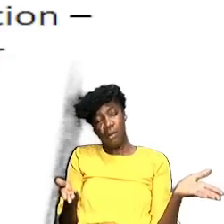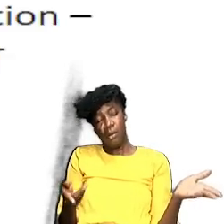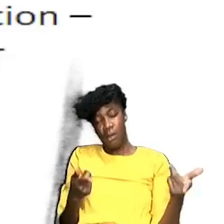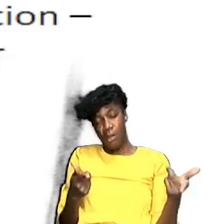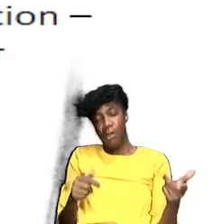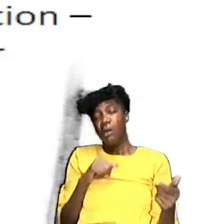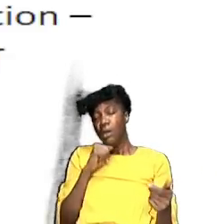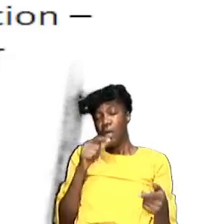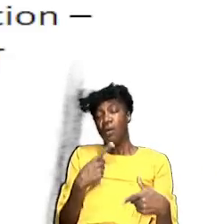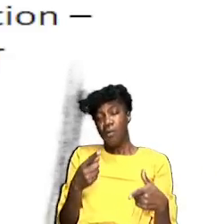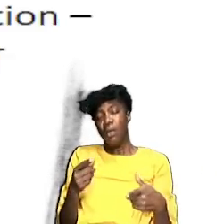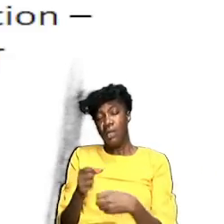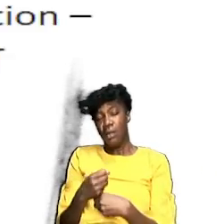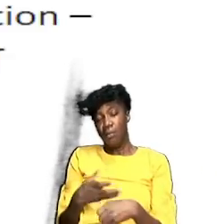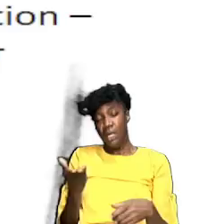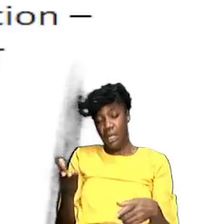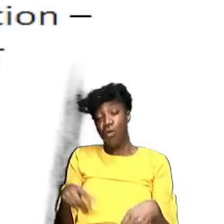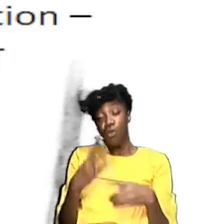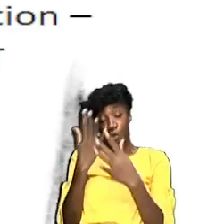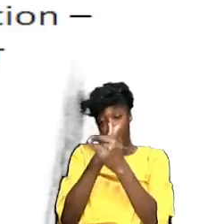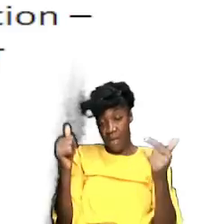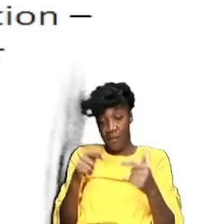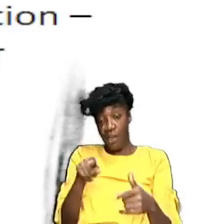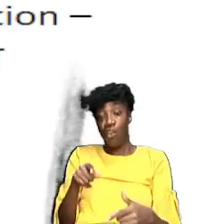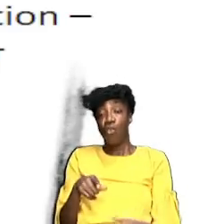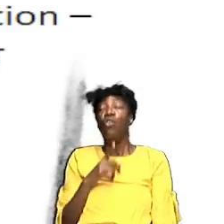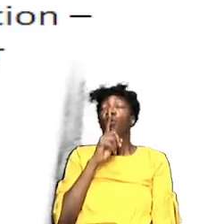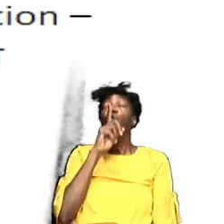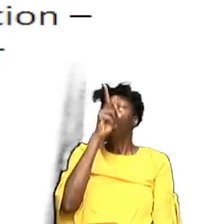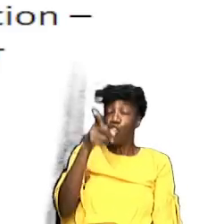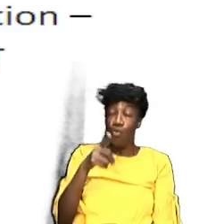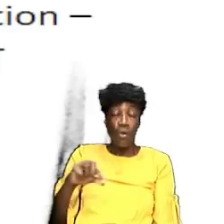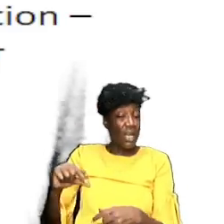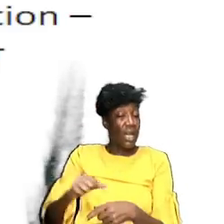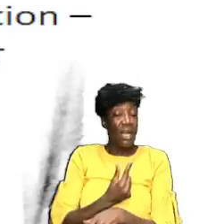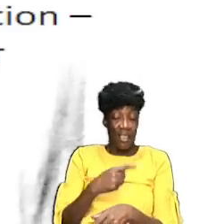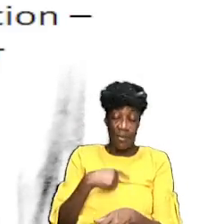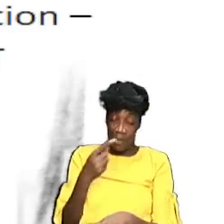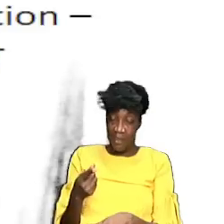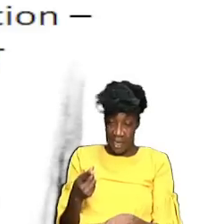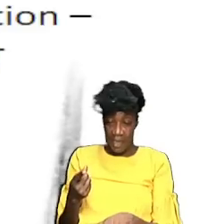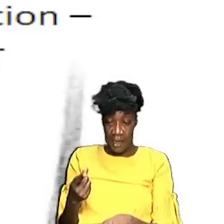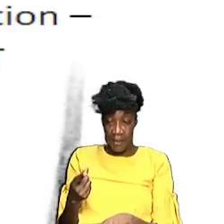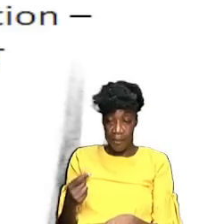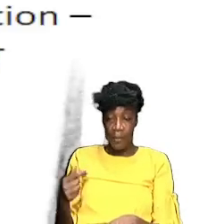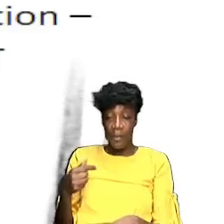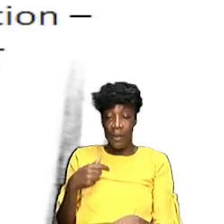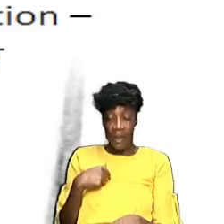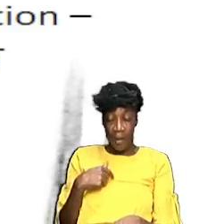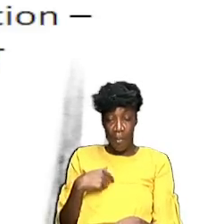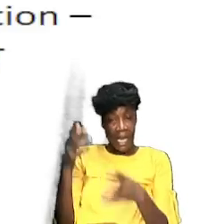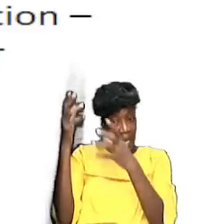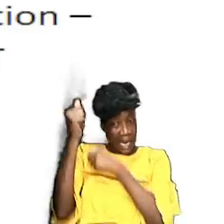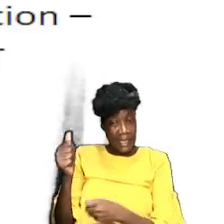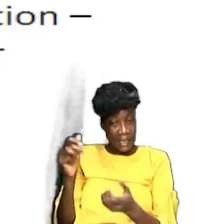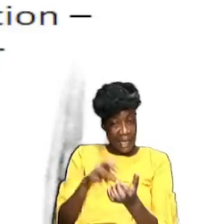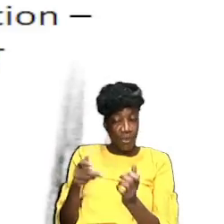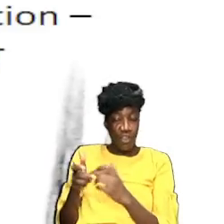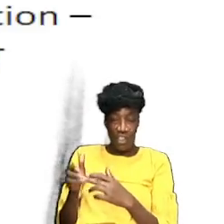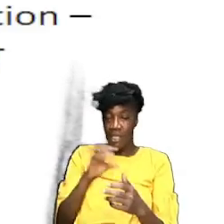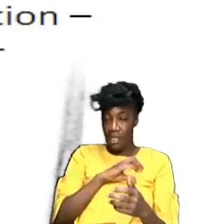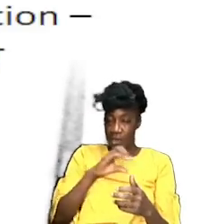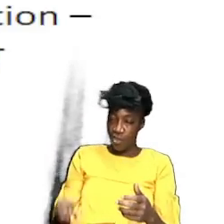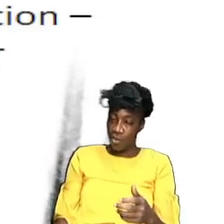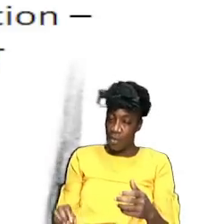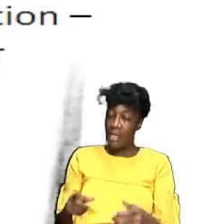You're not going to make it, or you're not going to do it. You can rest assured that in the gospel, it says that if I accepted Jesus Christ, amen,